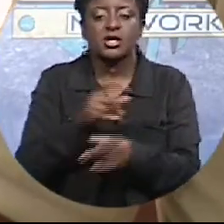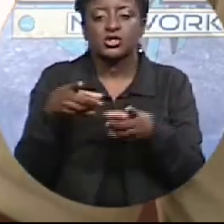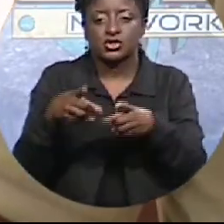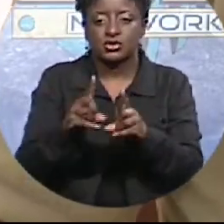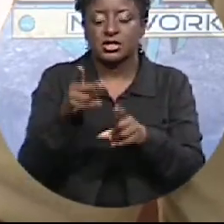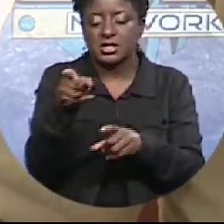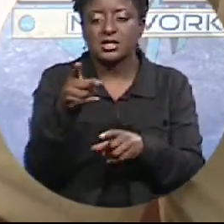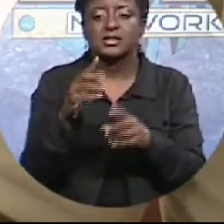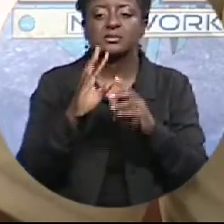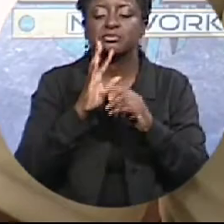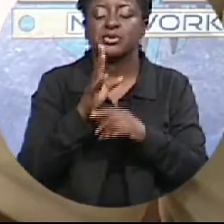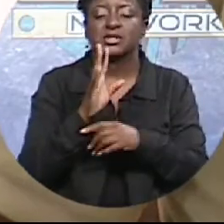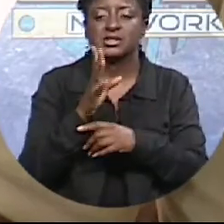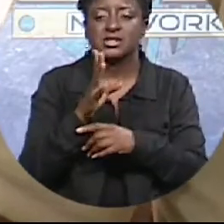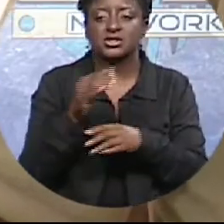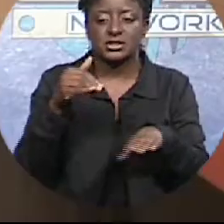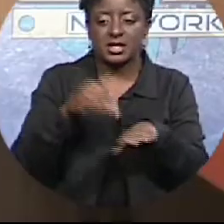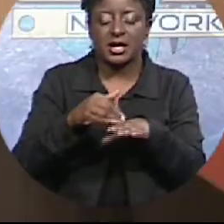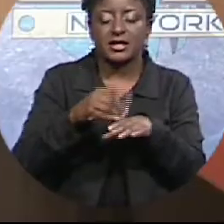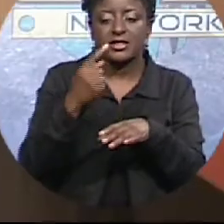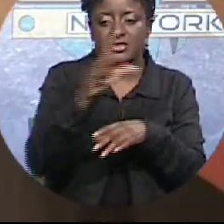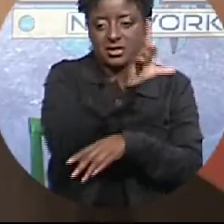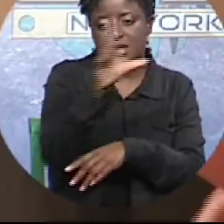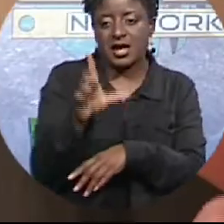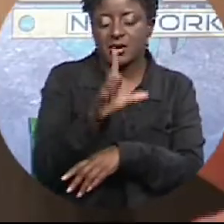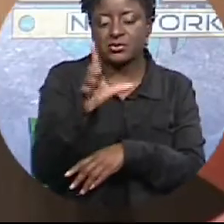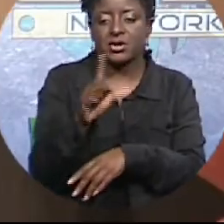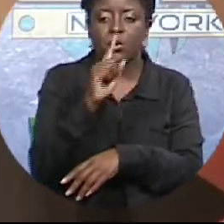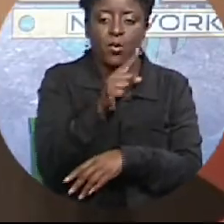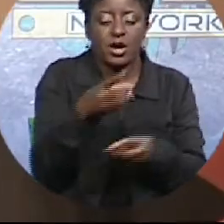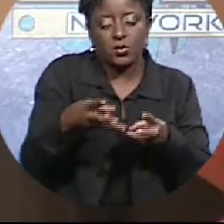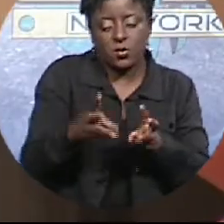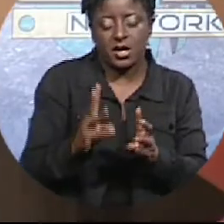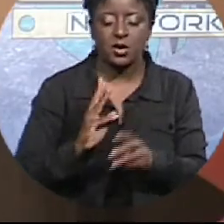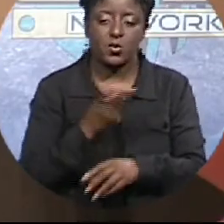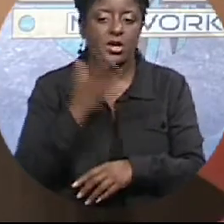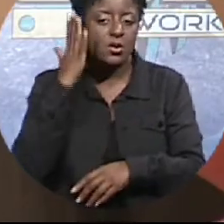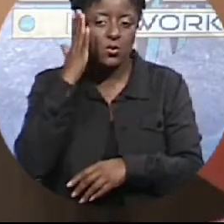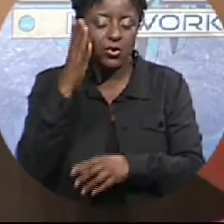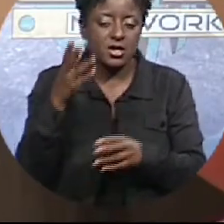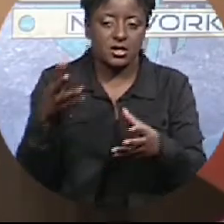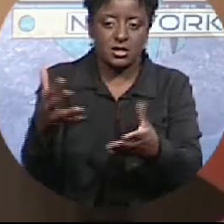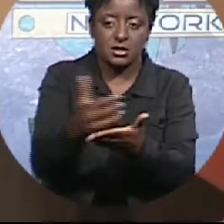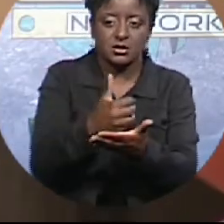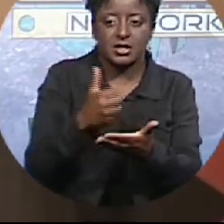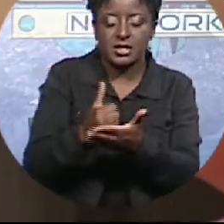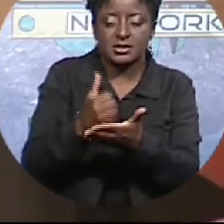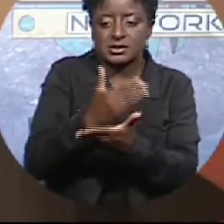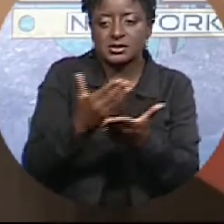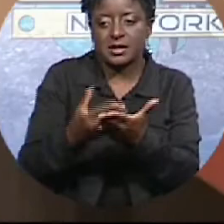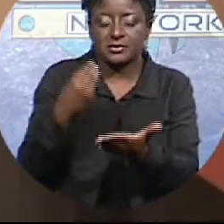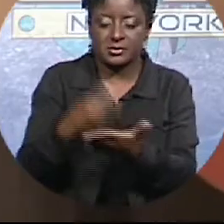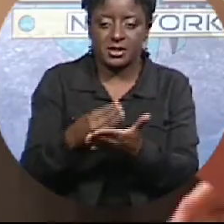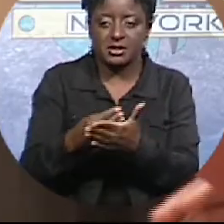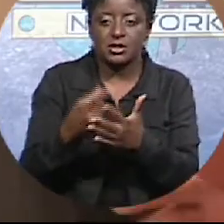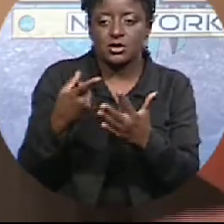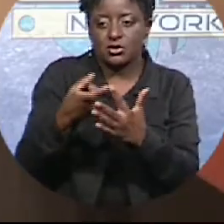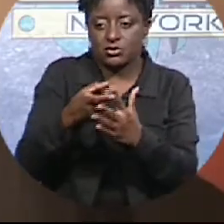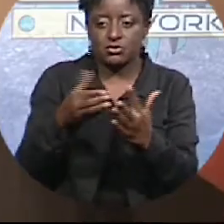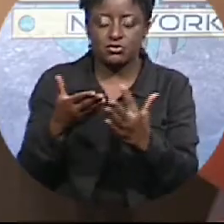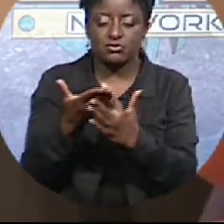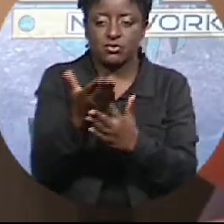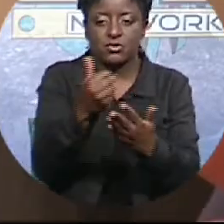Library. One of the ways we're going to raise some of this money is through the attraction of